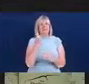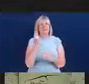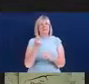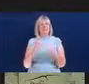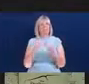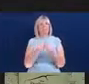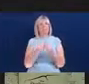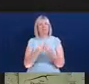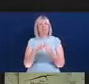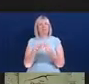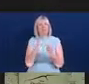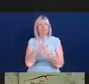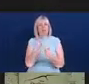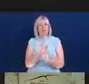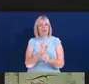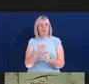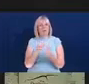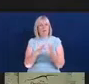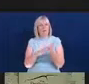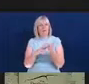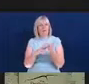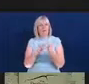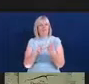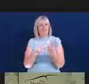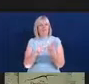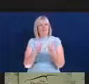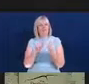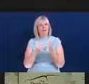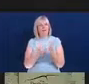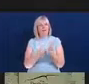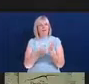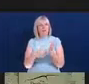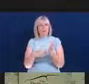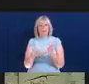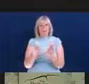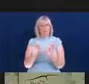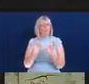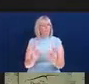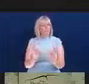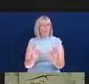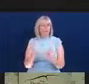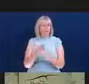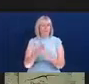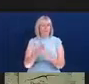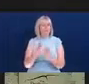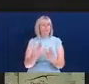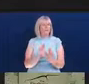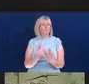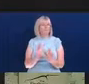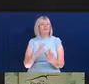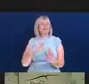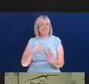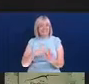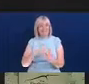Mandy Carton, she does really great access to work reports, not access to work reports, sorry, needs assessment